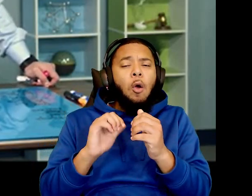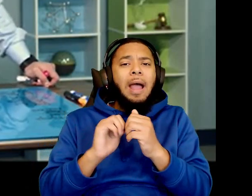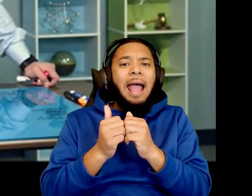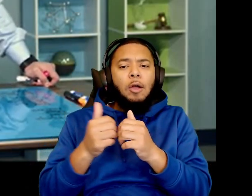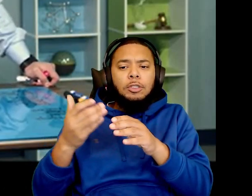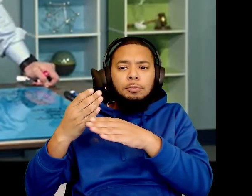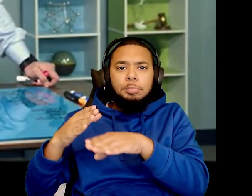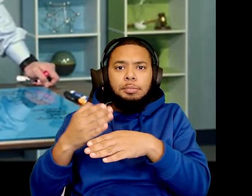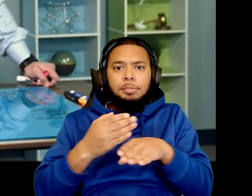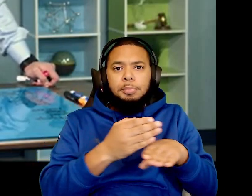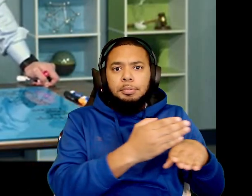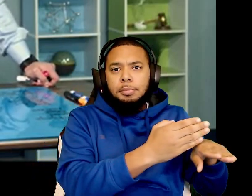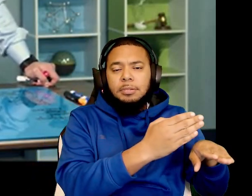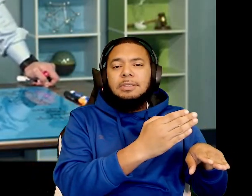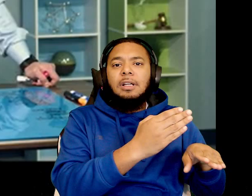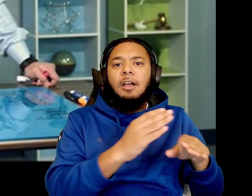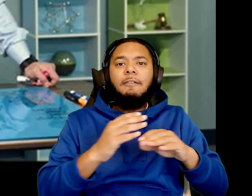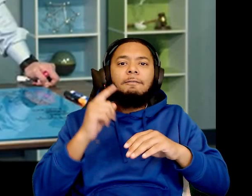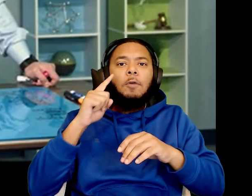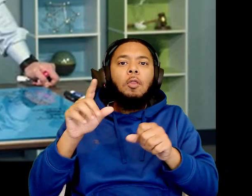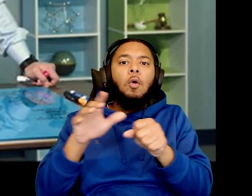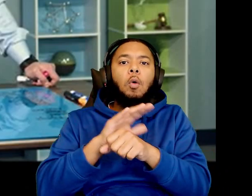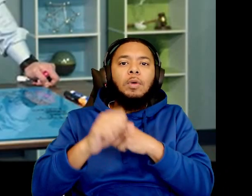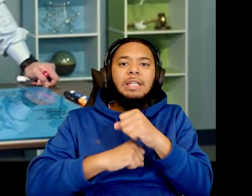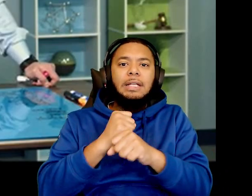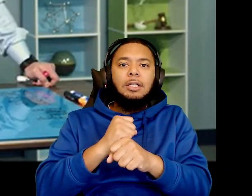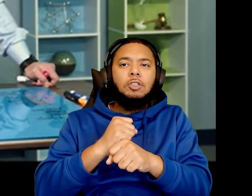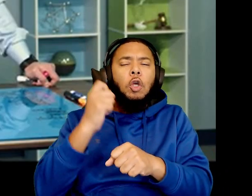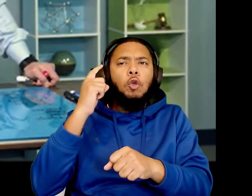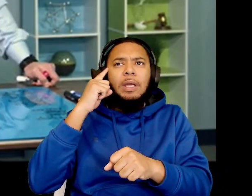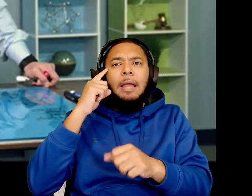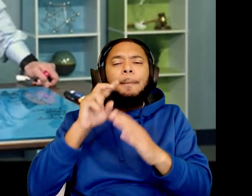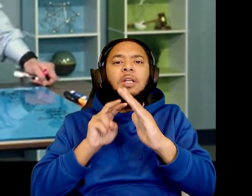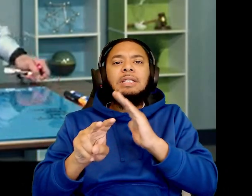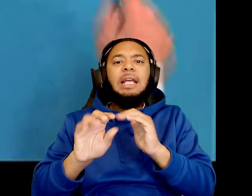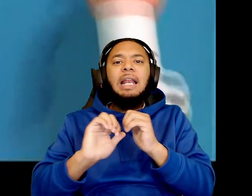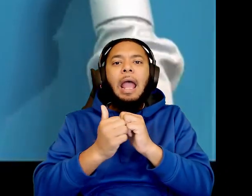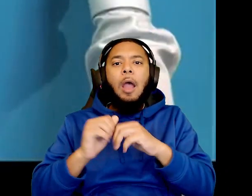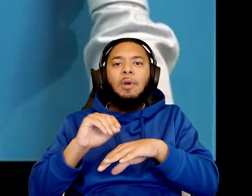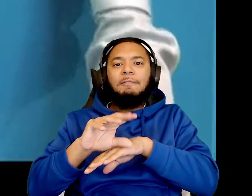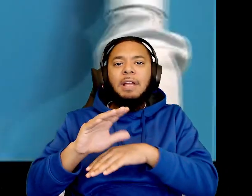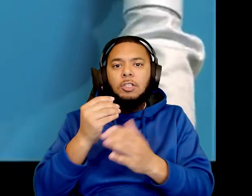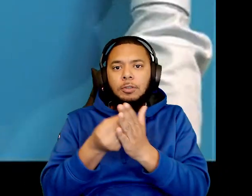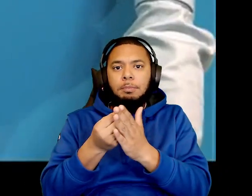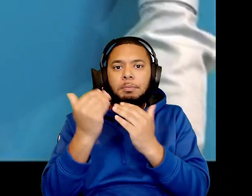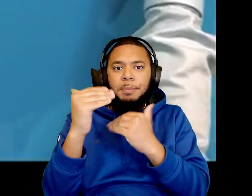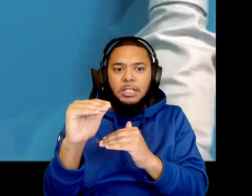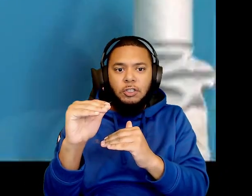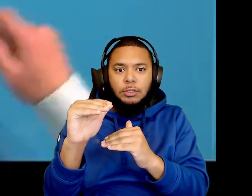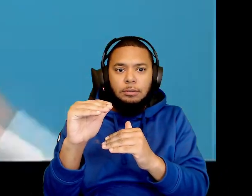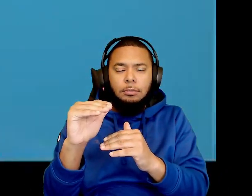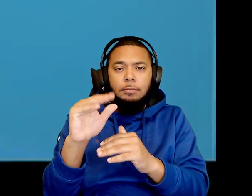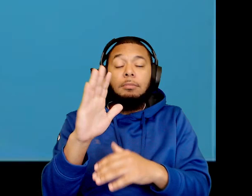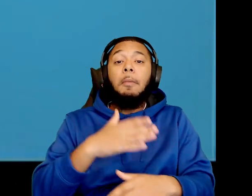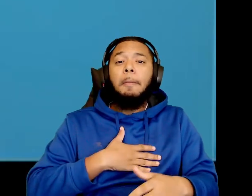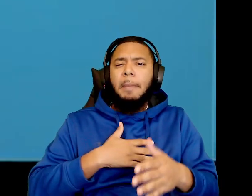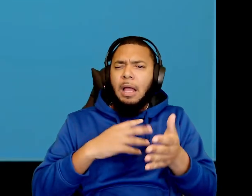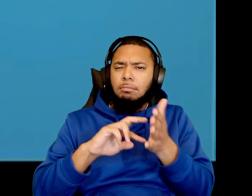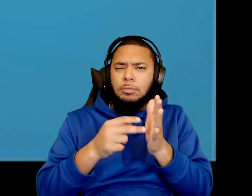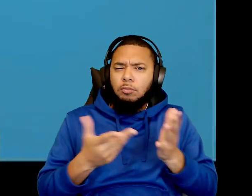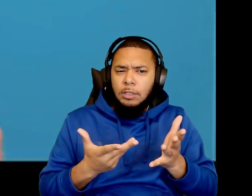and predict how much that's going to impact your budget. Here's what I mean. Car insurance for me